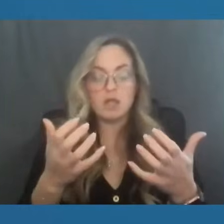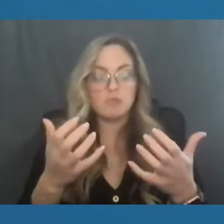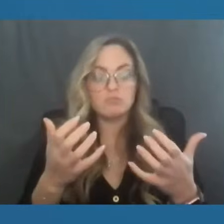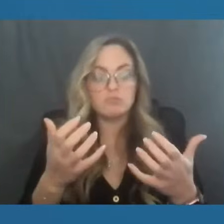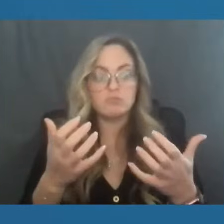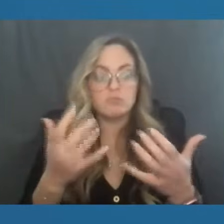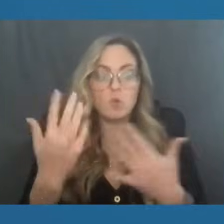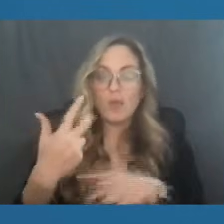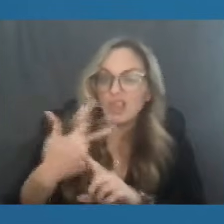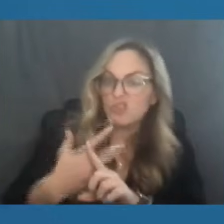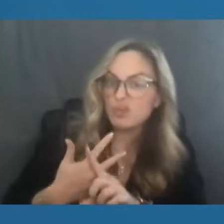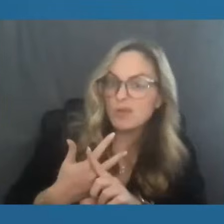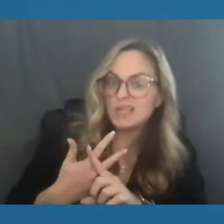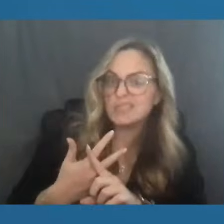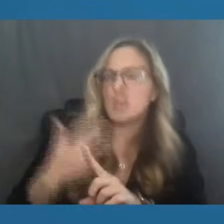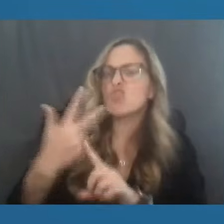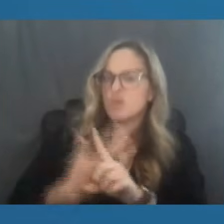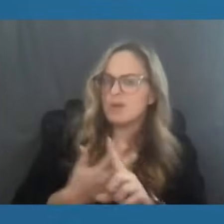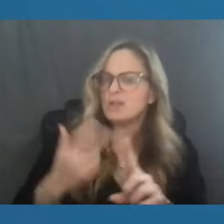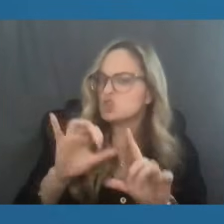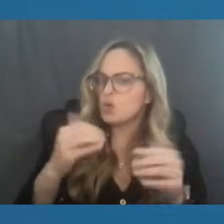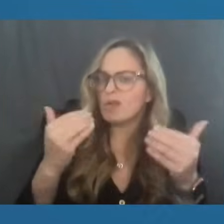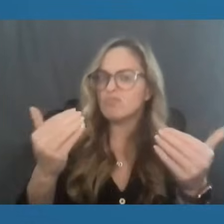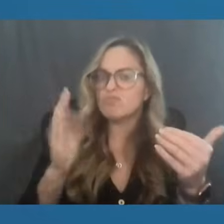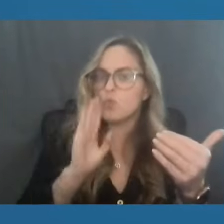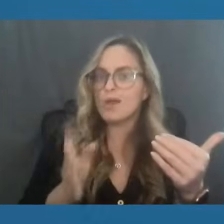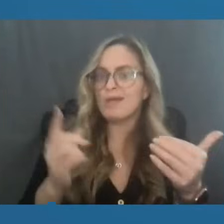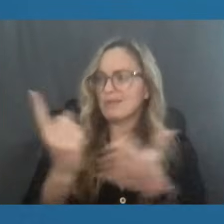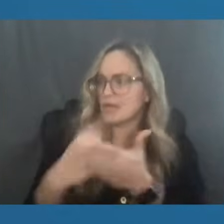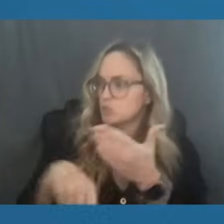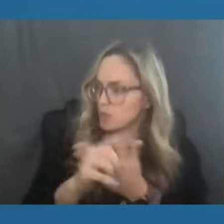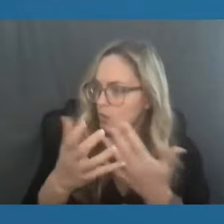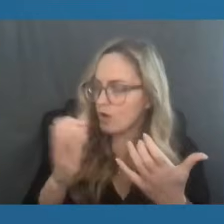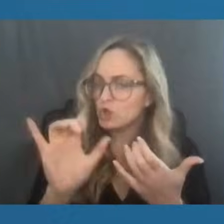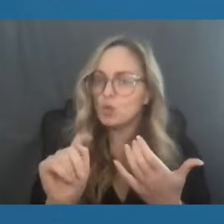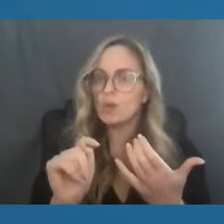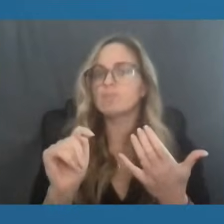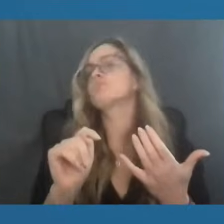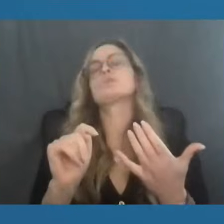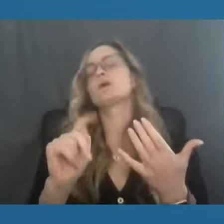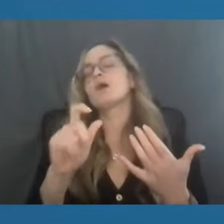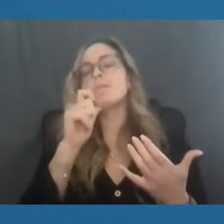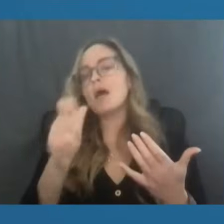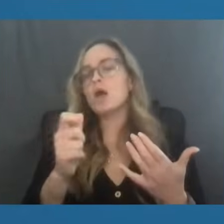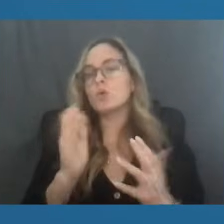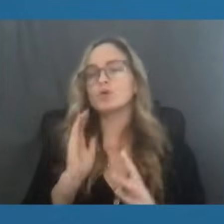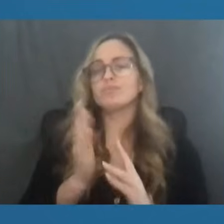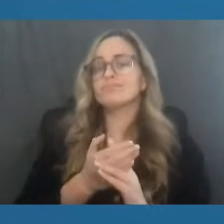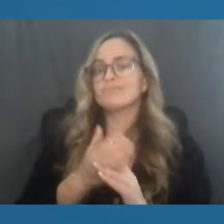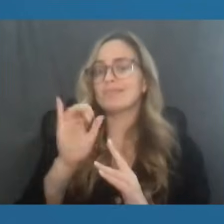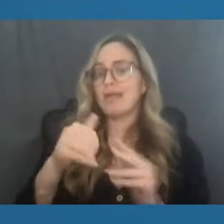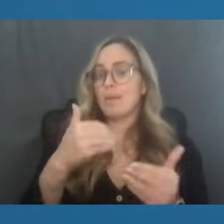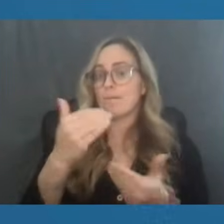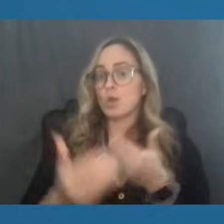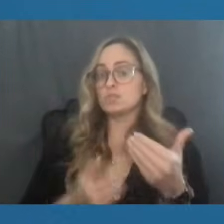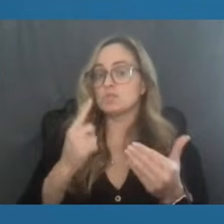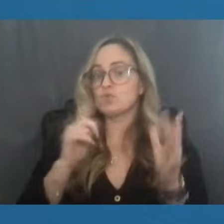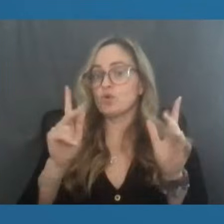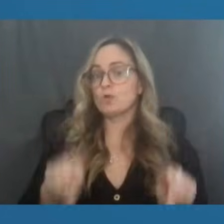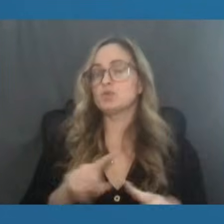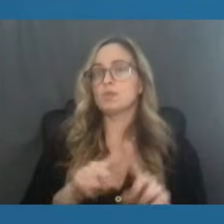wait 3 months. Say, in 3 months, I want to do this. In a week, I want to do this. So I'm not going to interfere with that process for an individual,